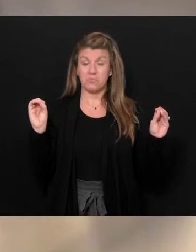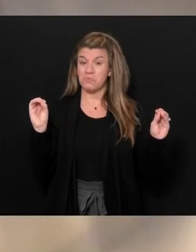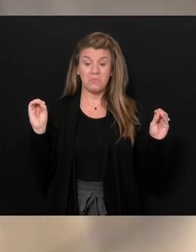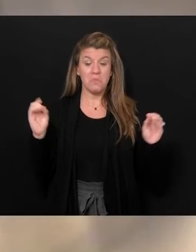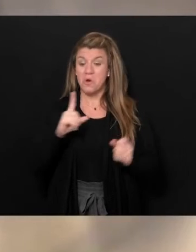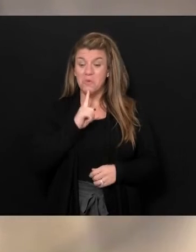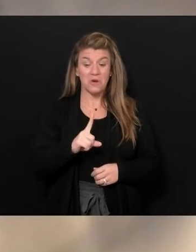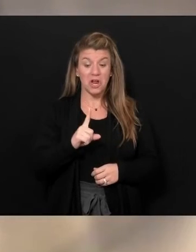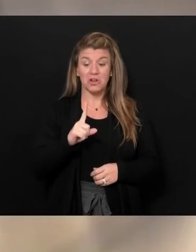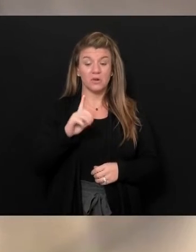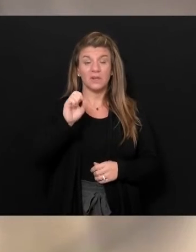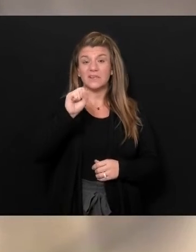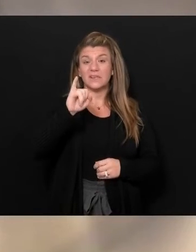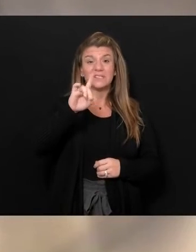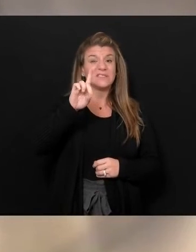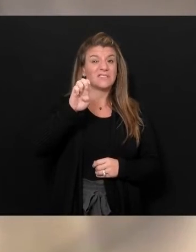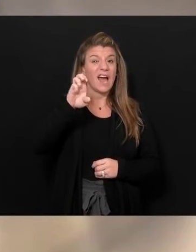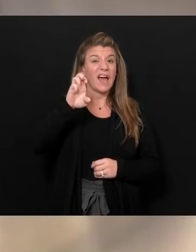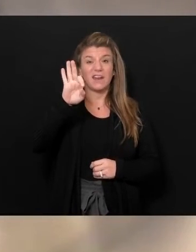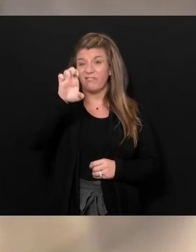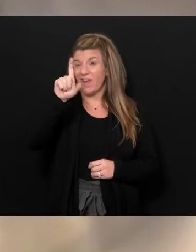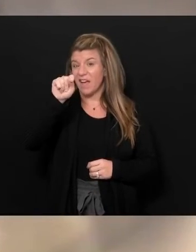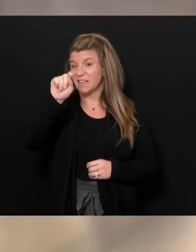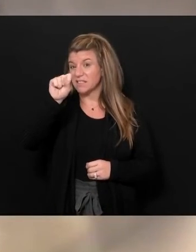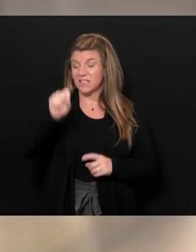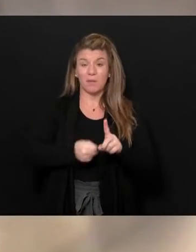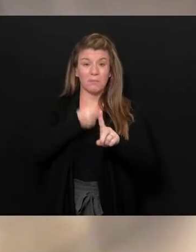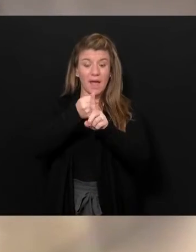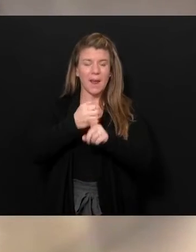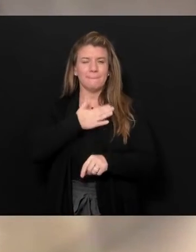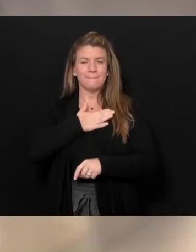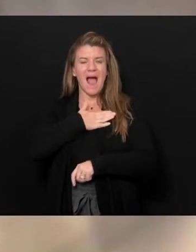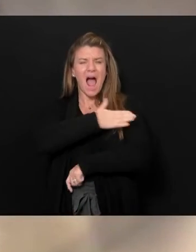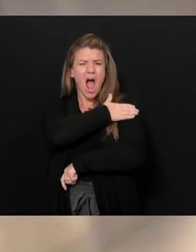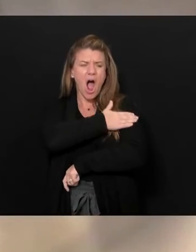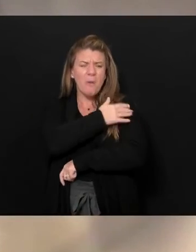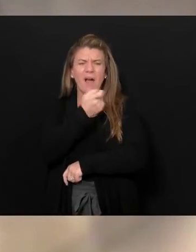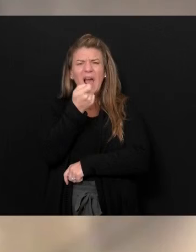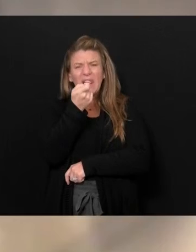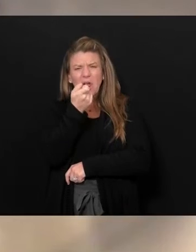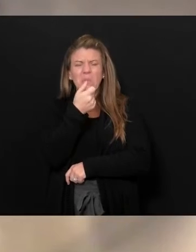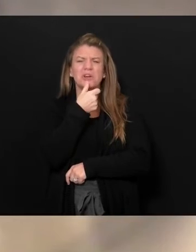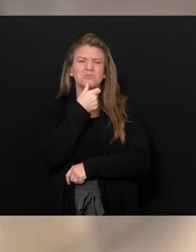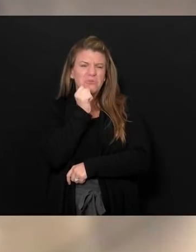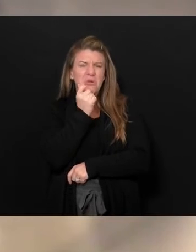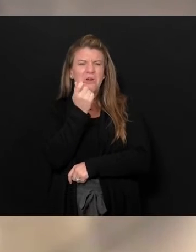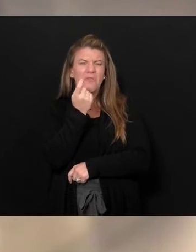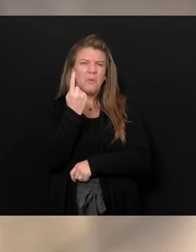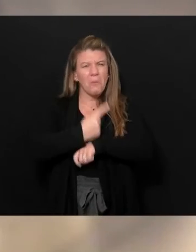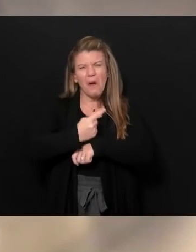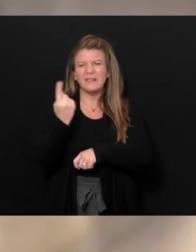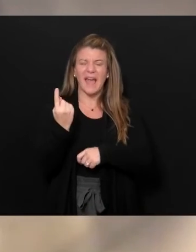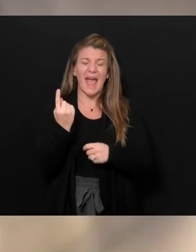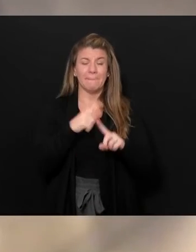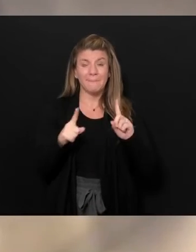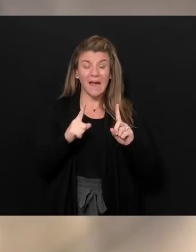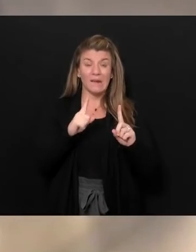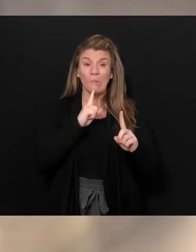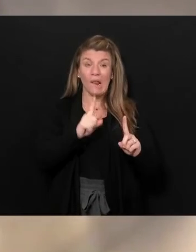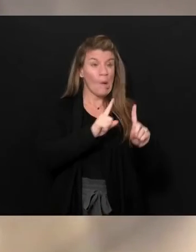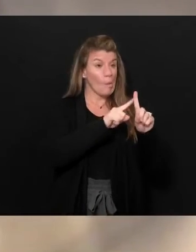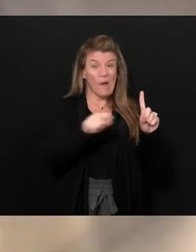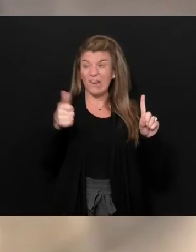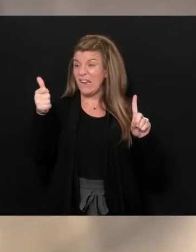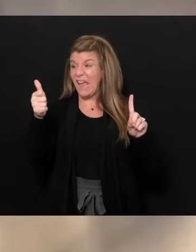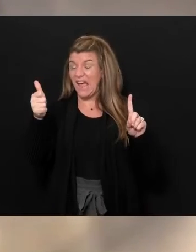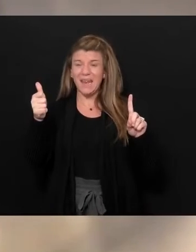real side effects of the vaccine. My arm was a little bit sore for a day or so, but on a scale of 1 to 10,